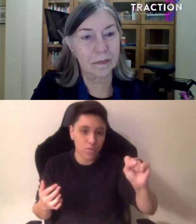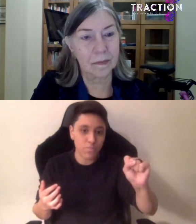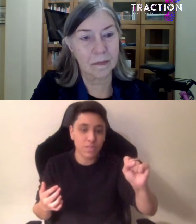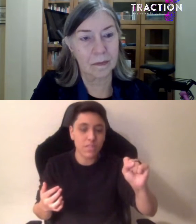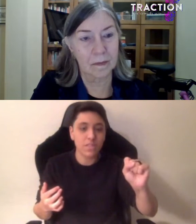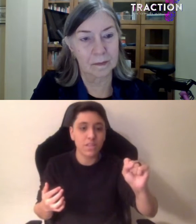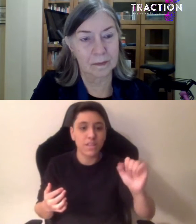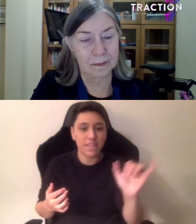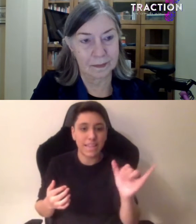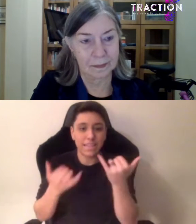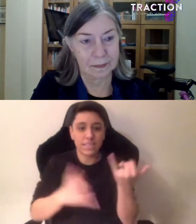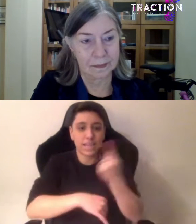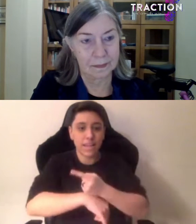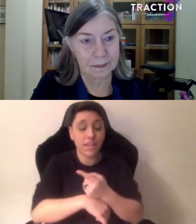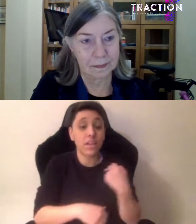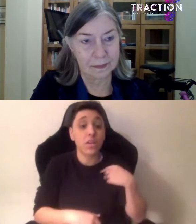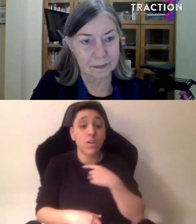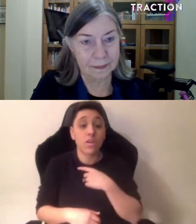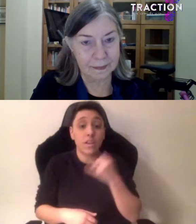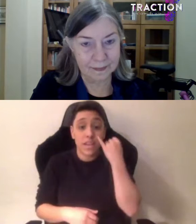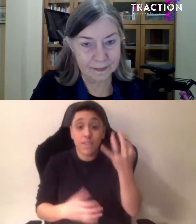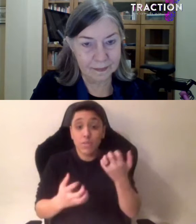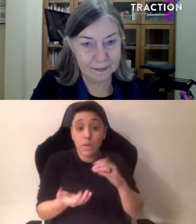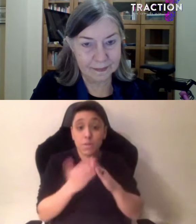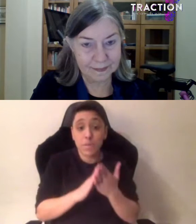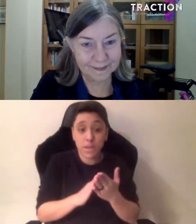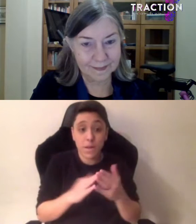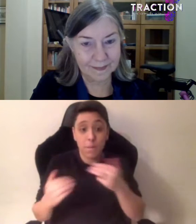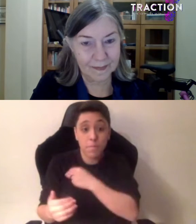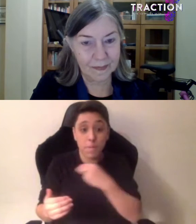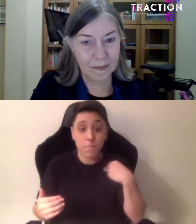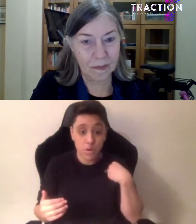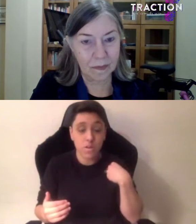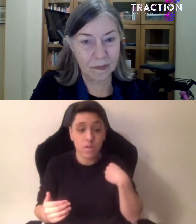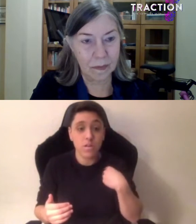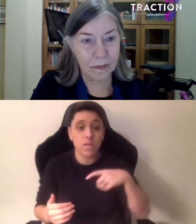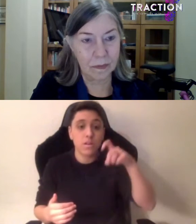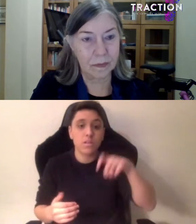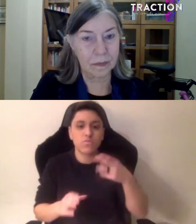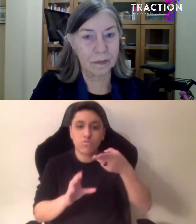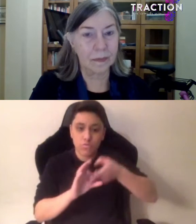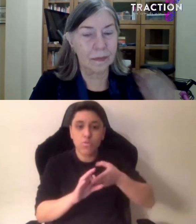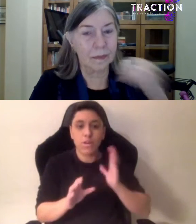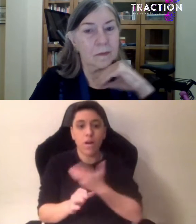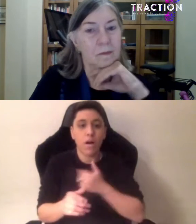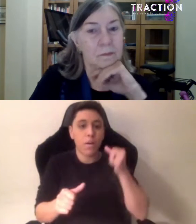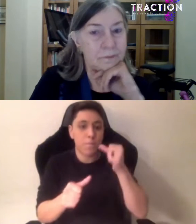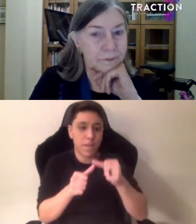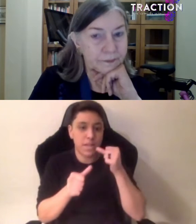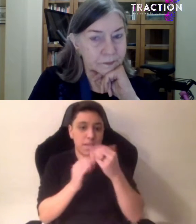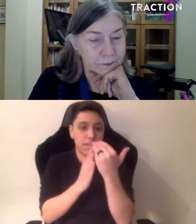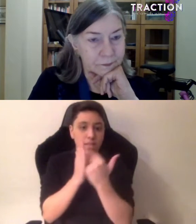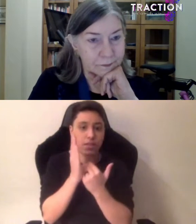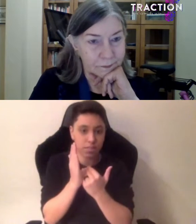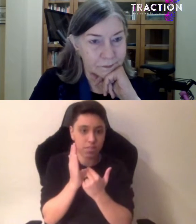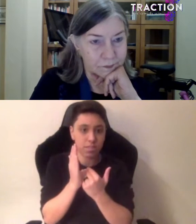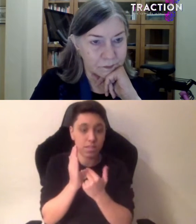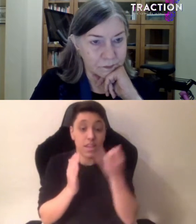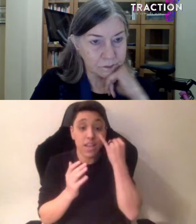do to become a member is to join our mailing list. To learn more or to make a donation, please visit our website at